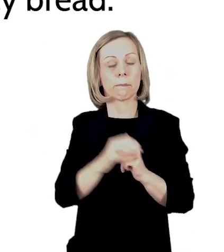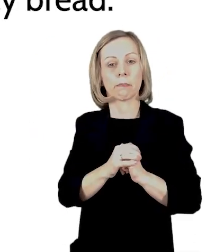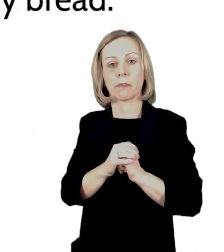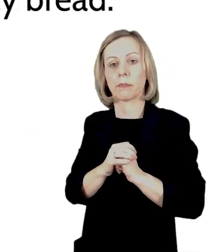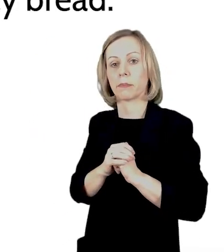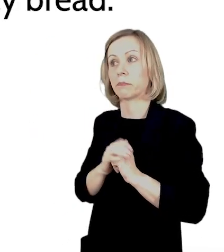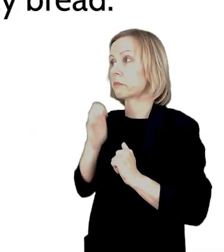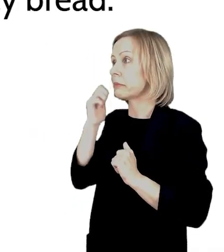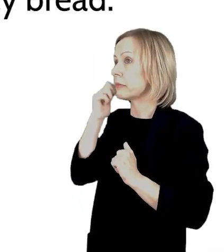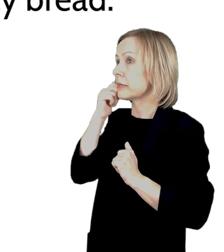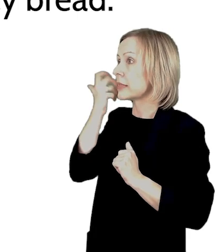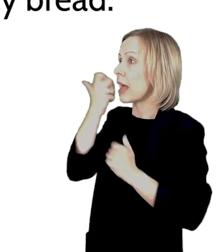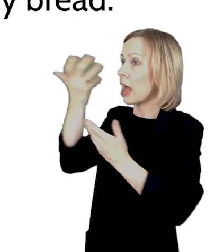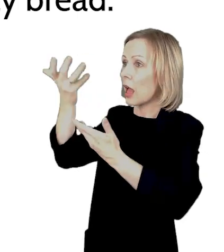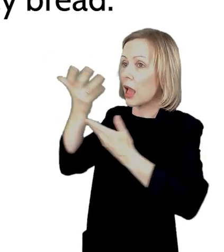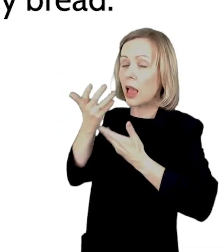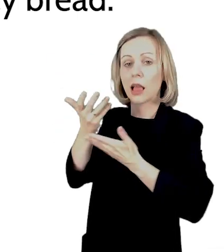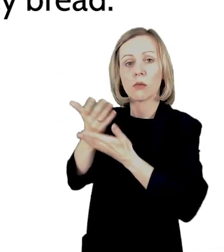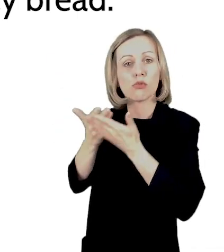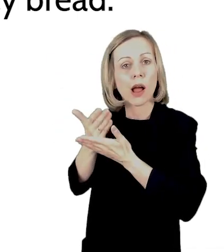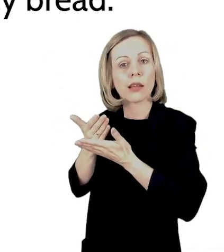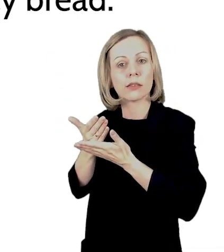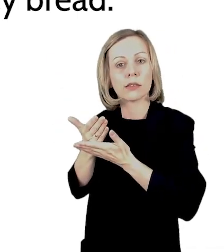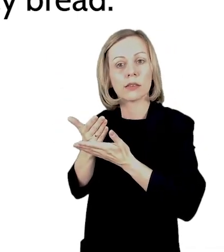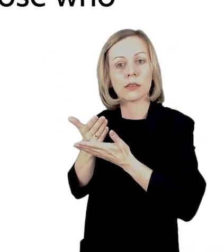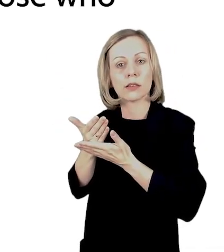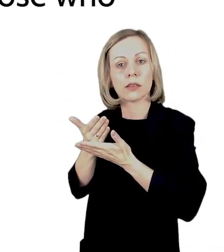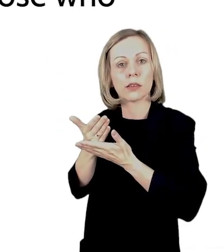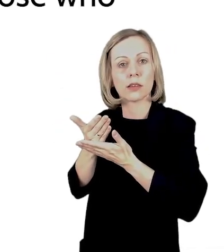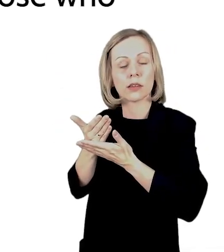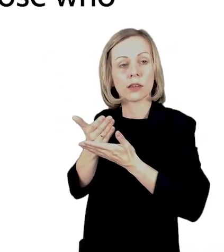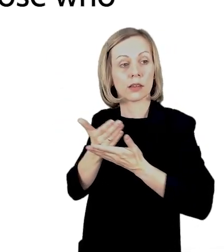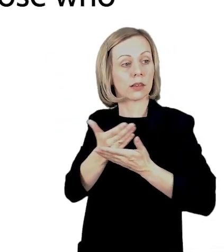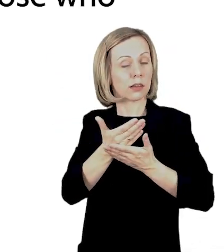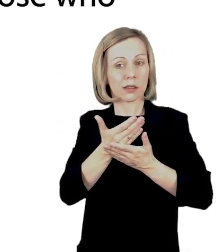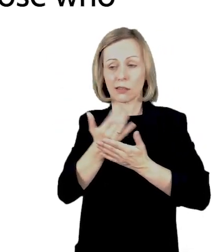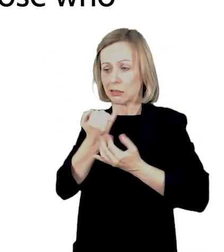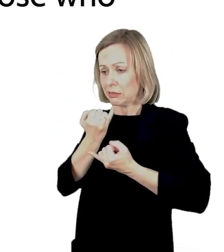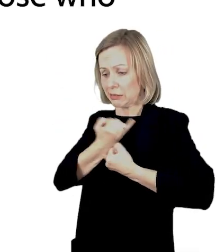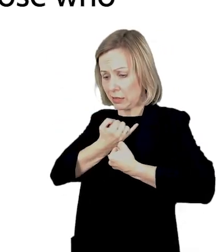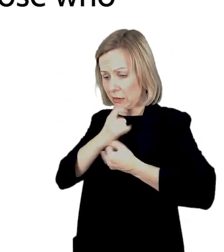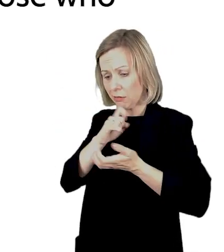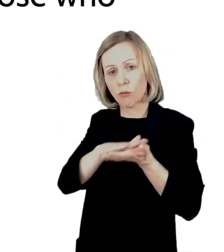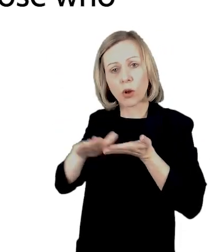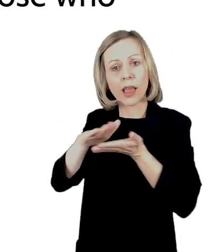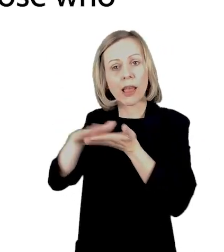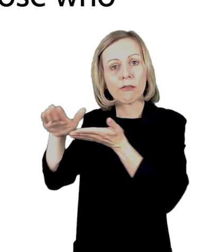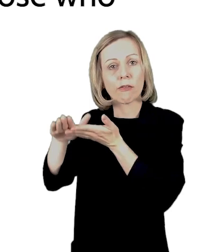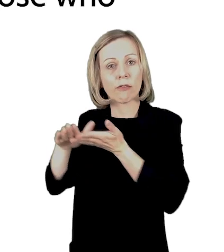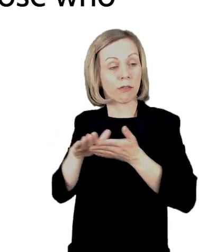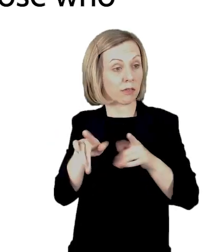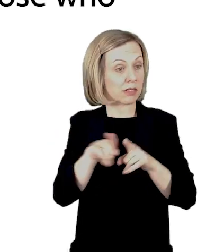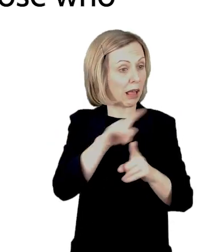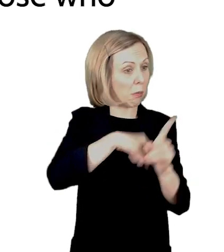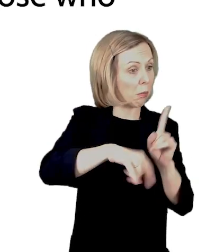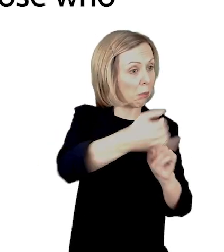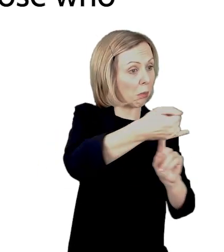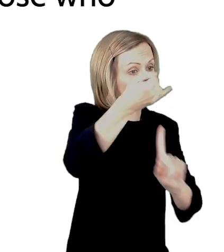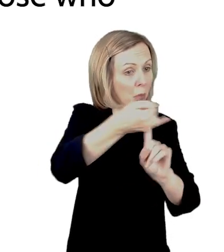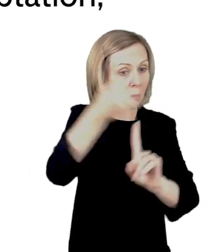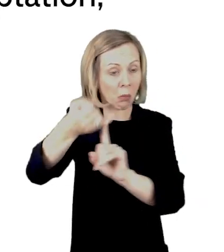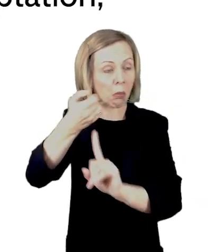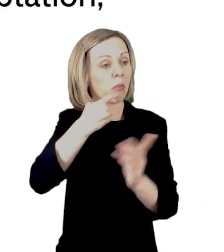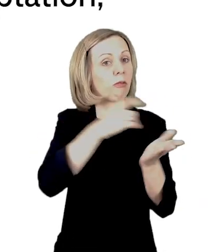Thy kingdom come, thy will be done, on earth as it is in heaven. Give us this day our daily bread, and forgive us our trespasses, as we